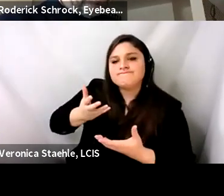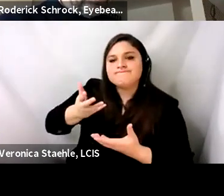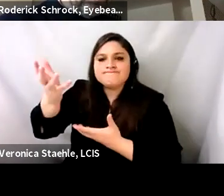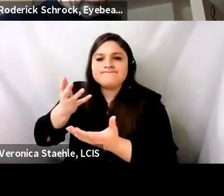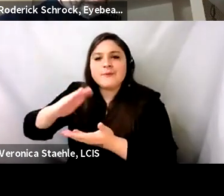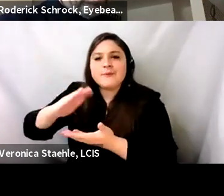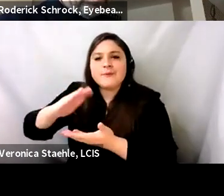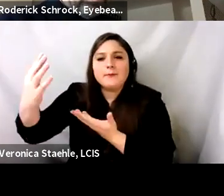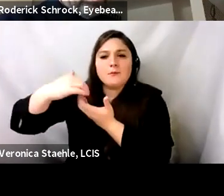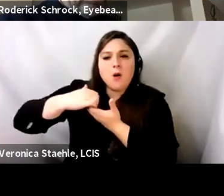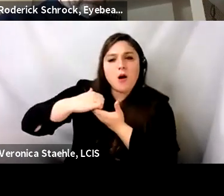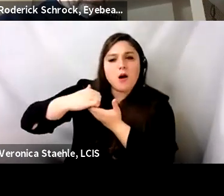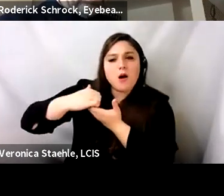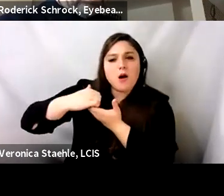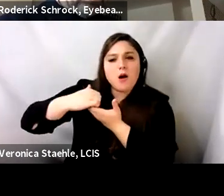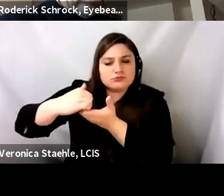Puente